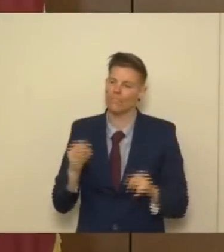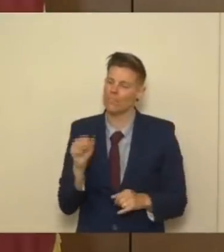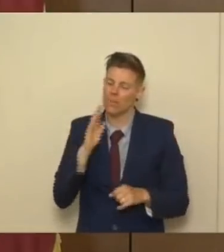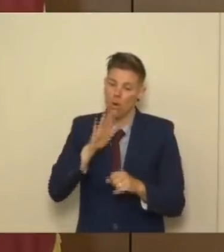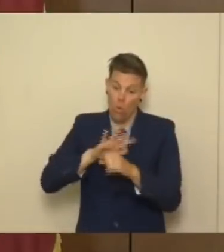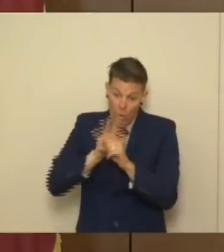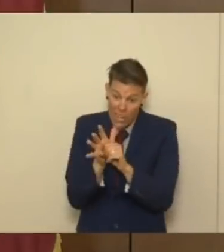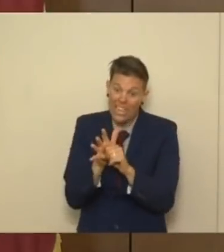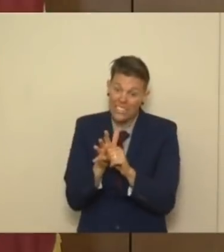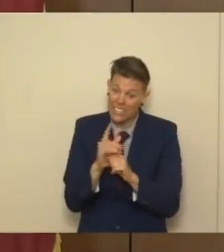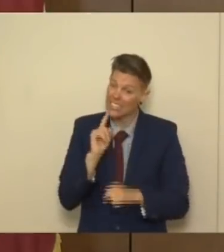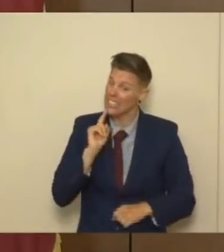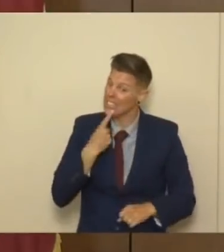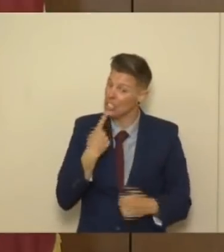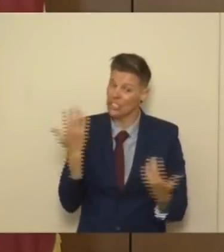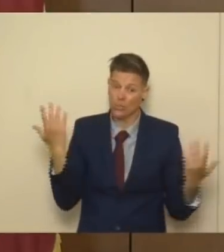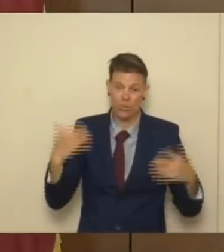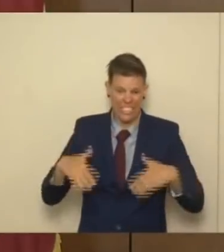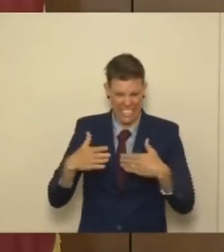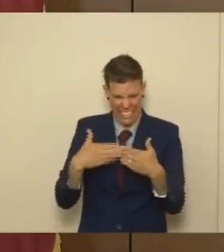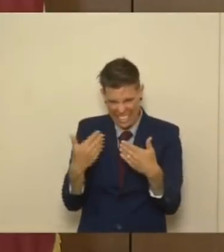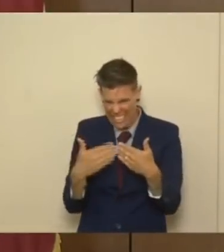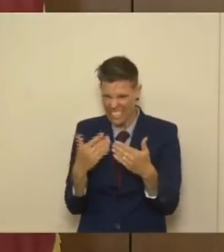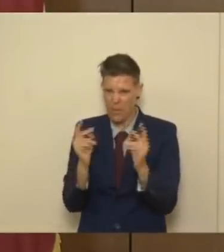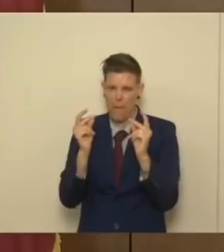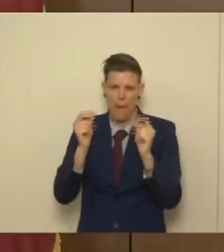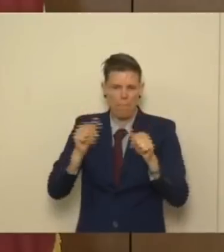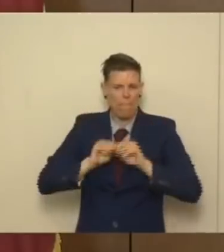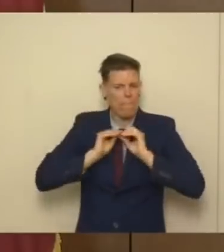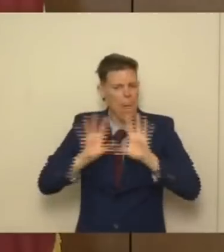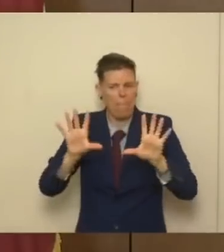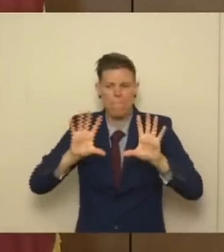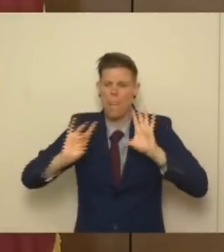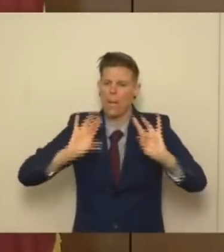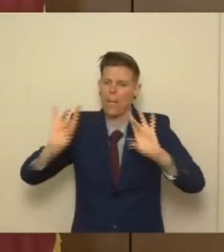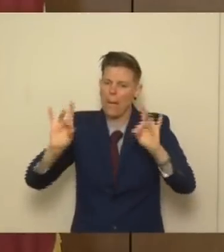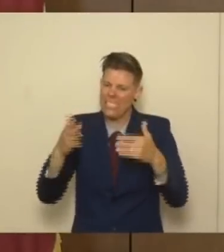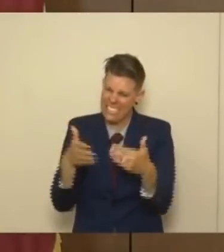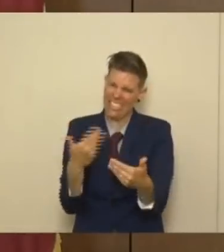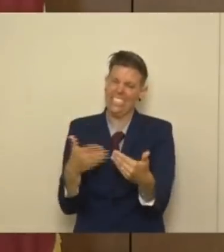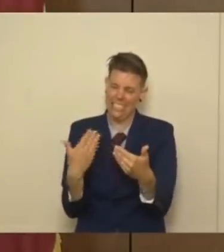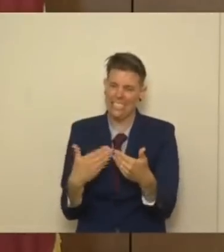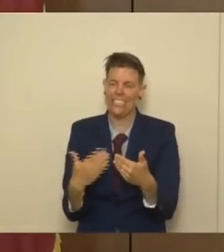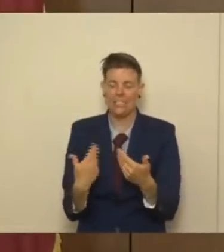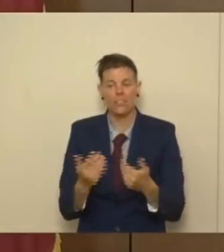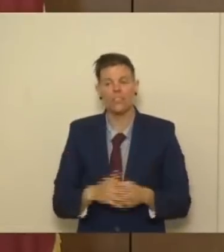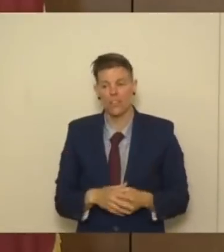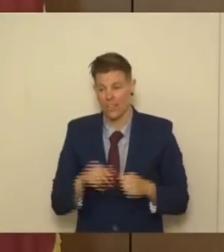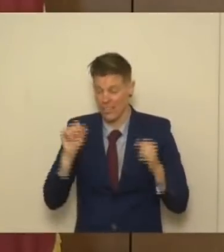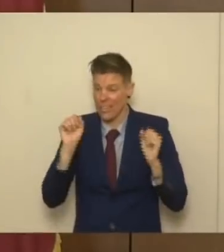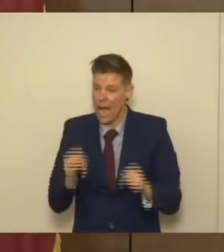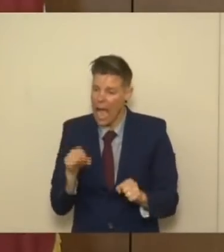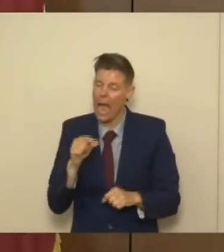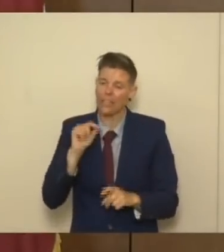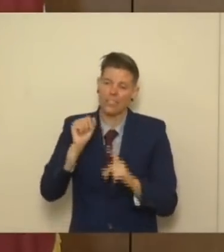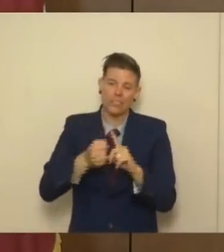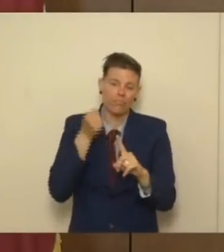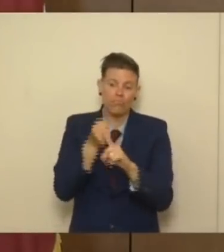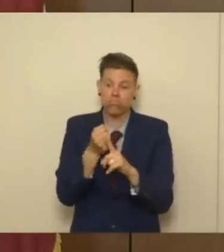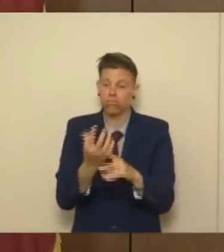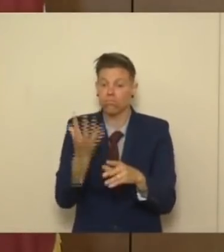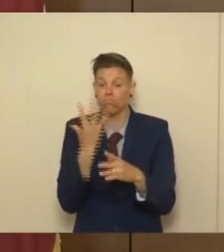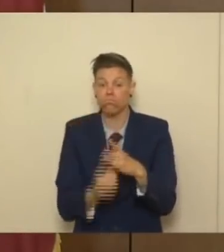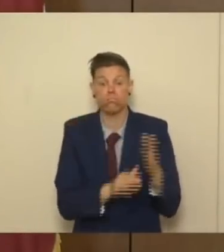be deadly, and once it's in a confined area, it is highly problematic, with very